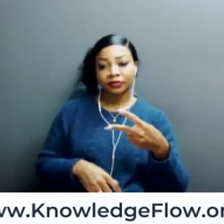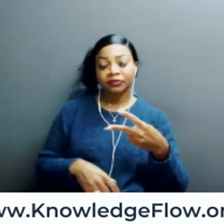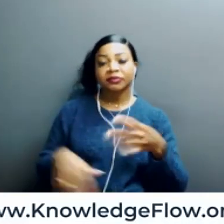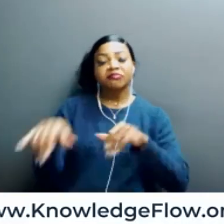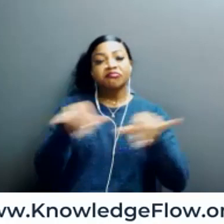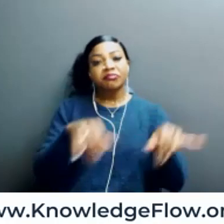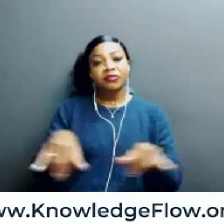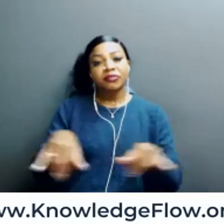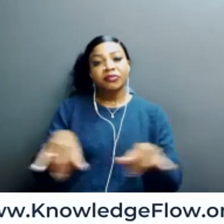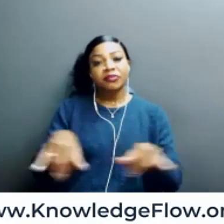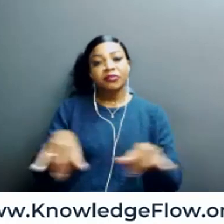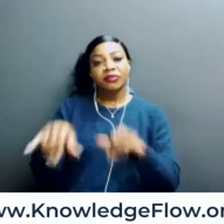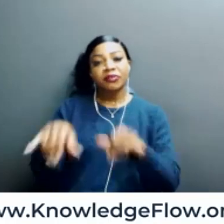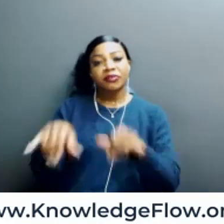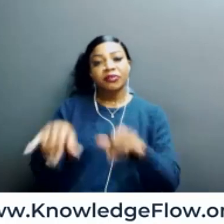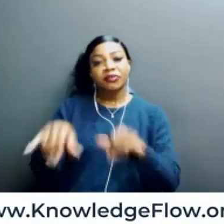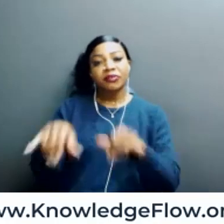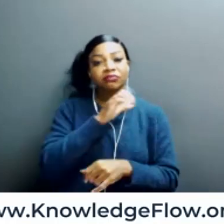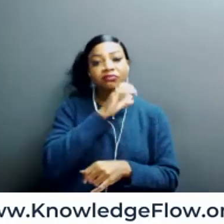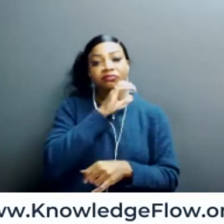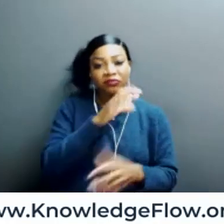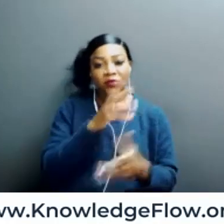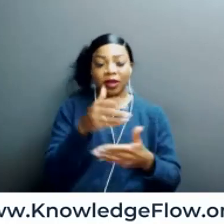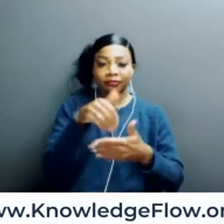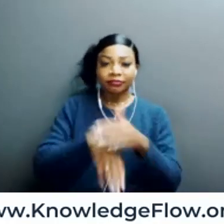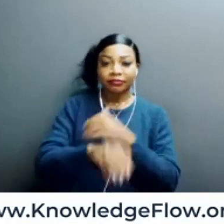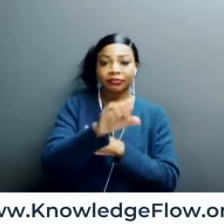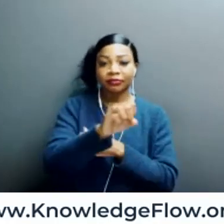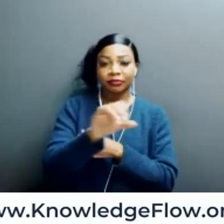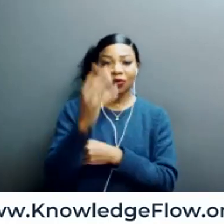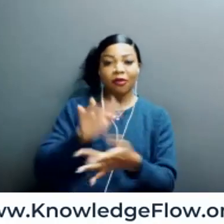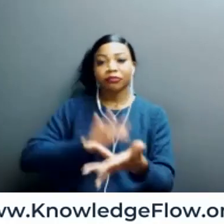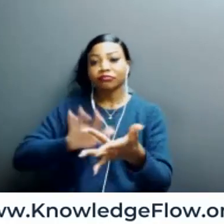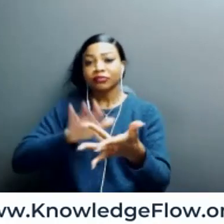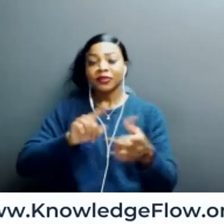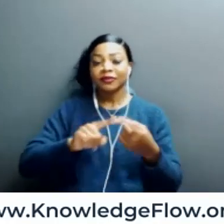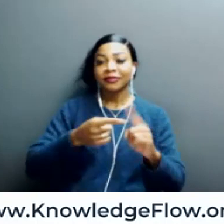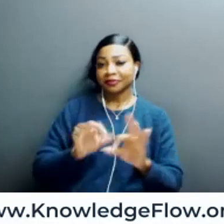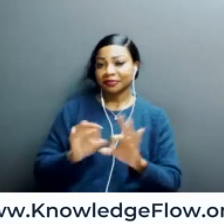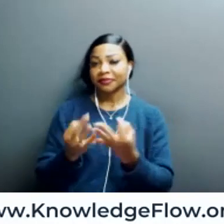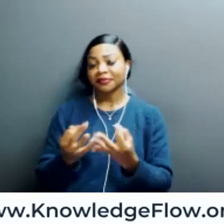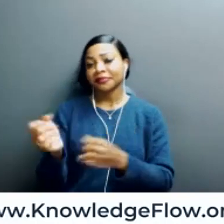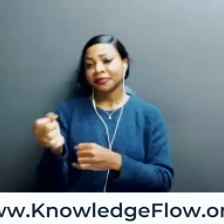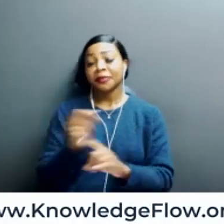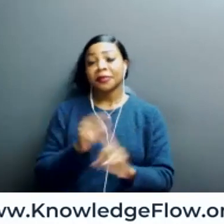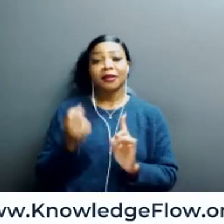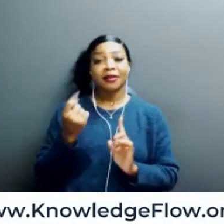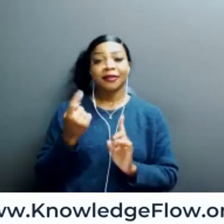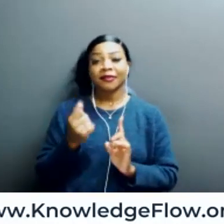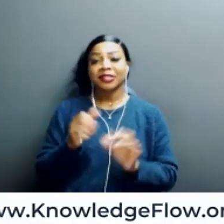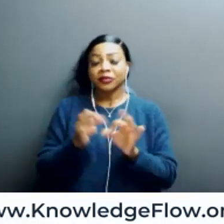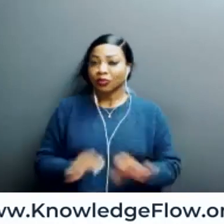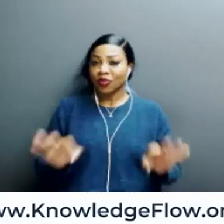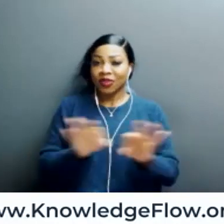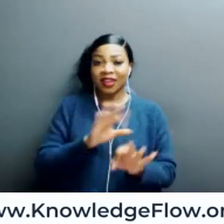older adults to want to you know go on social media to connect with family and friends um I think it's important to you know never accept a friend